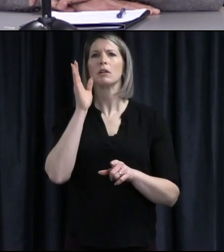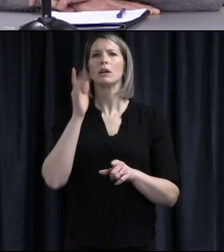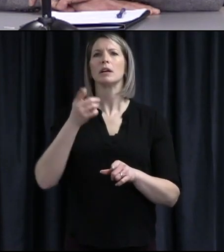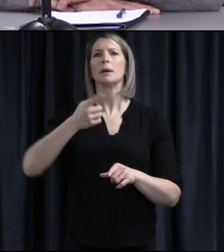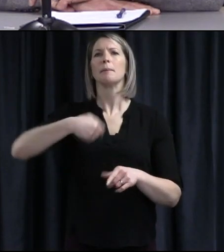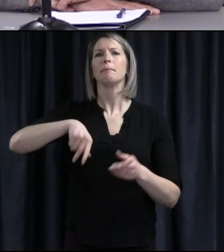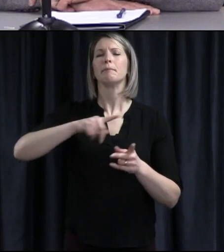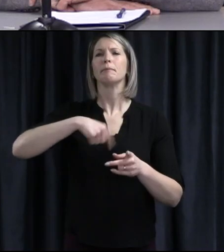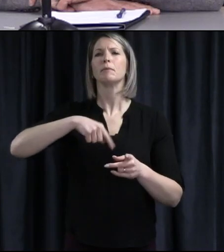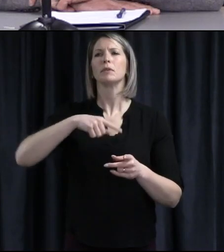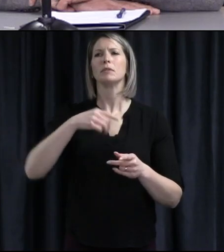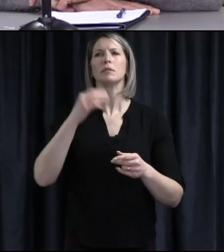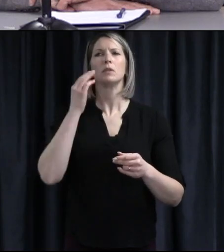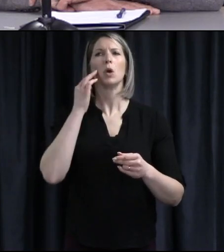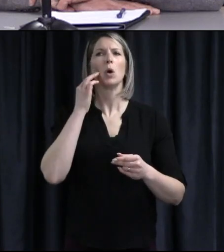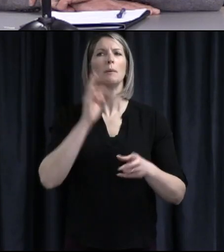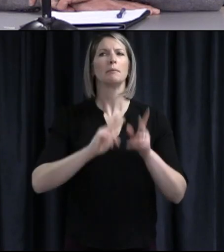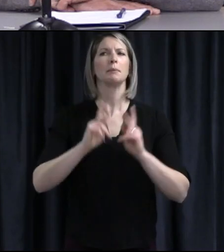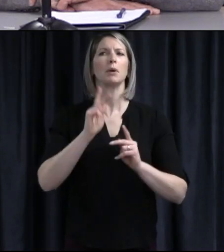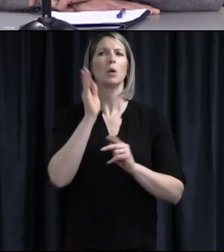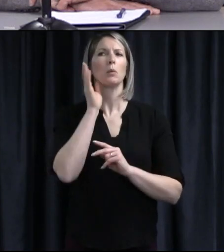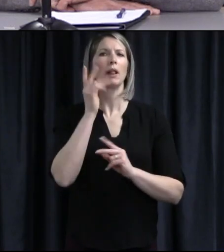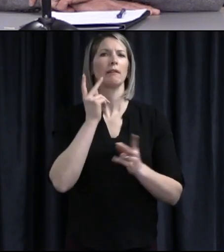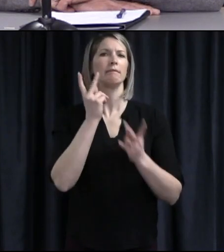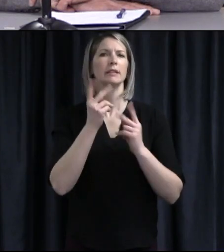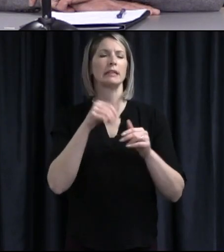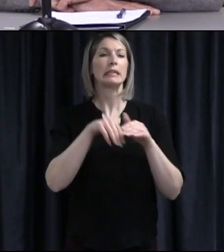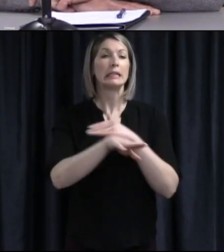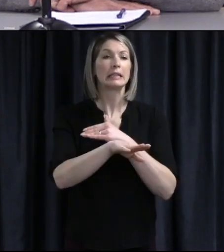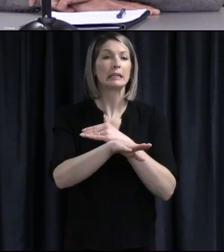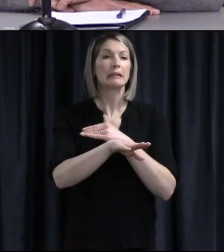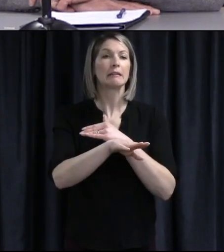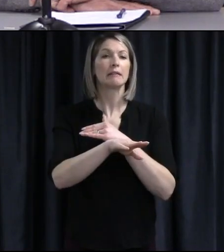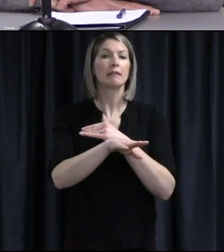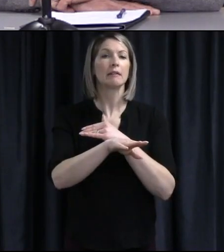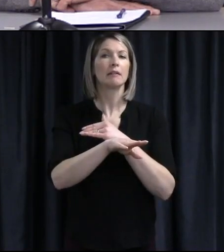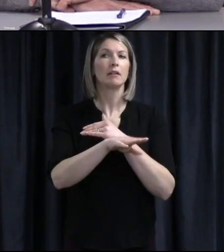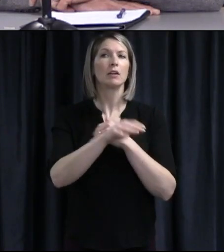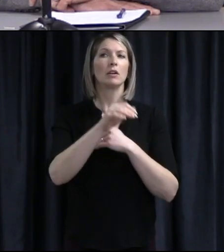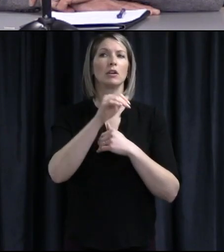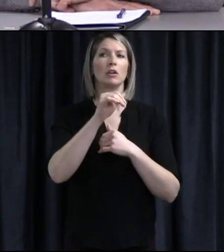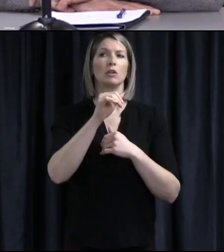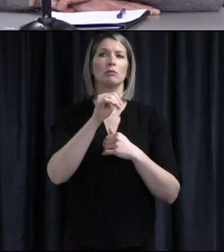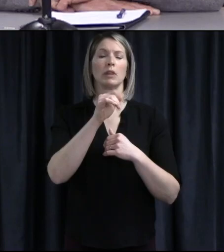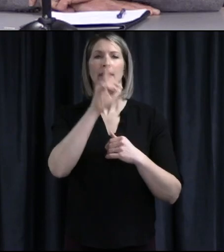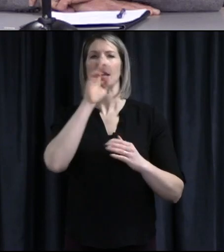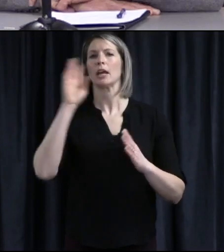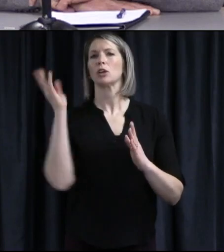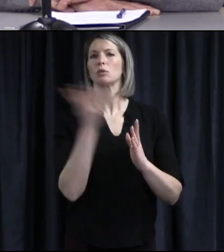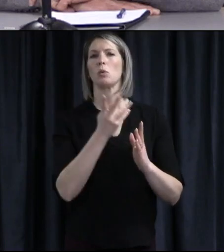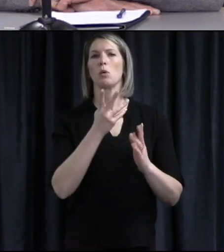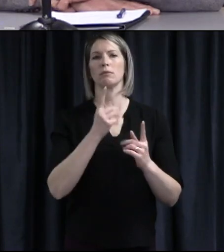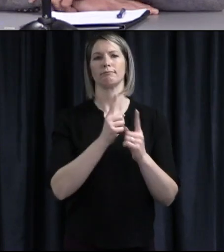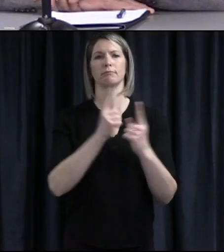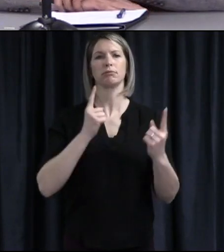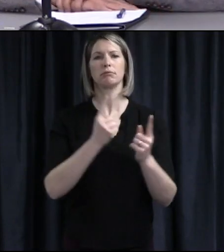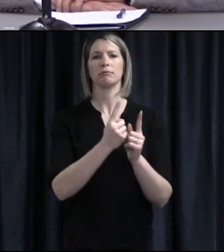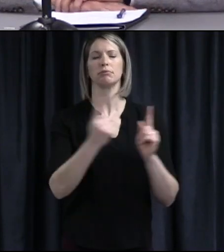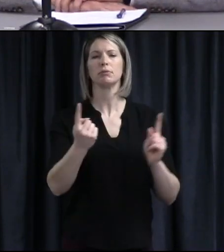who don't, or to business for people who don't respect the new measures?